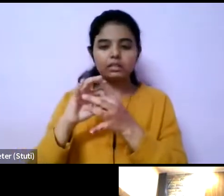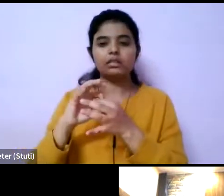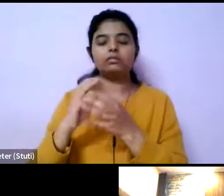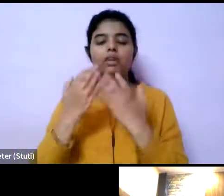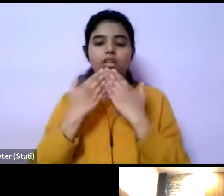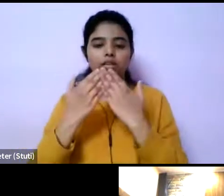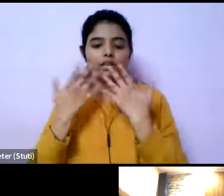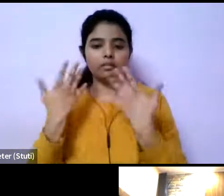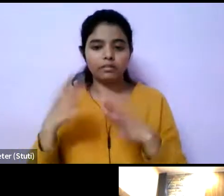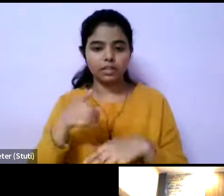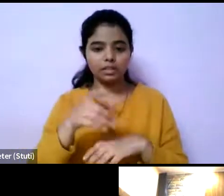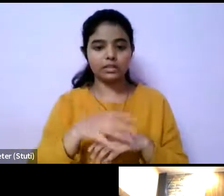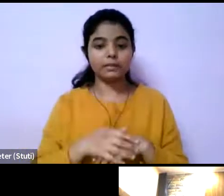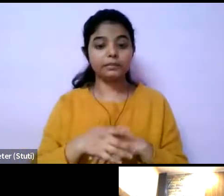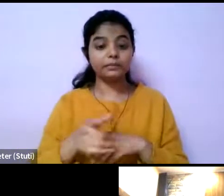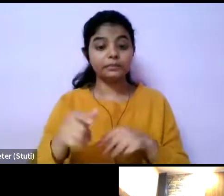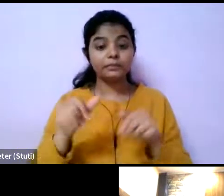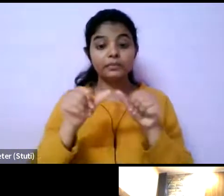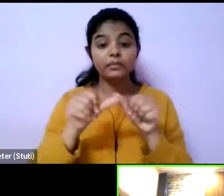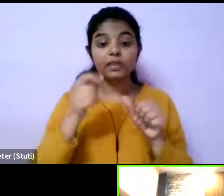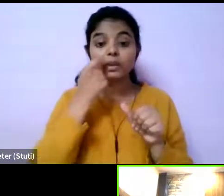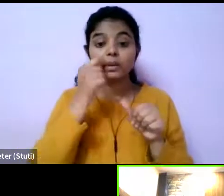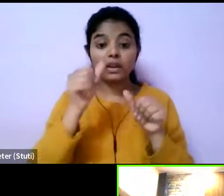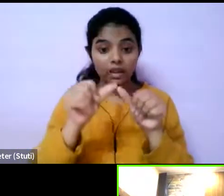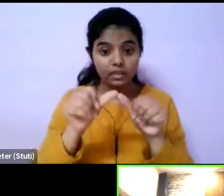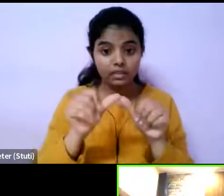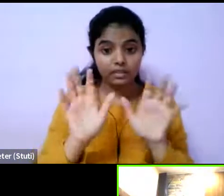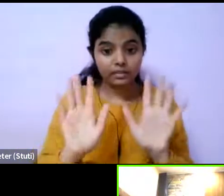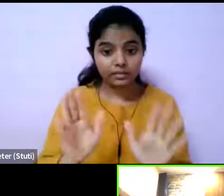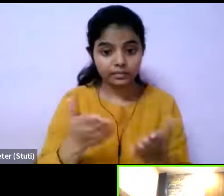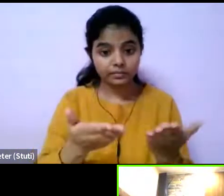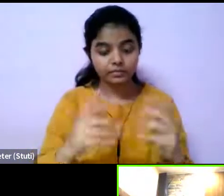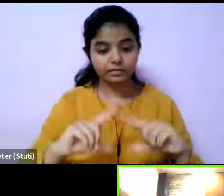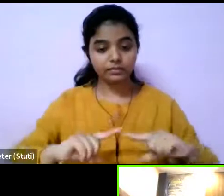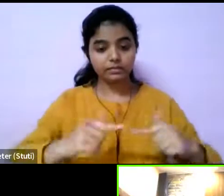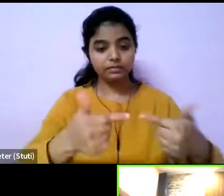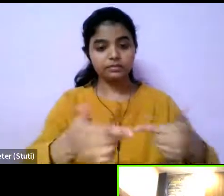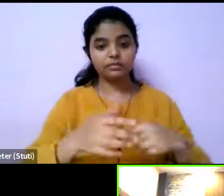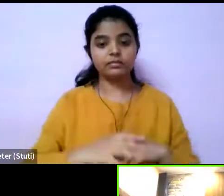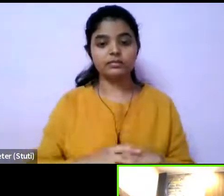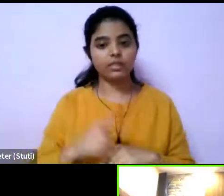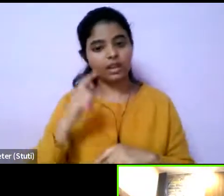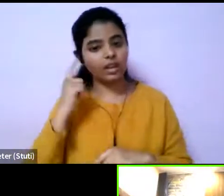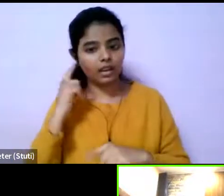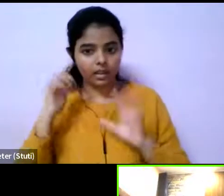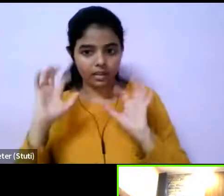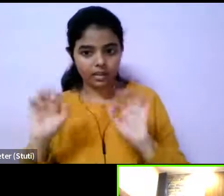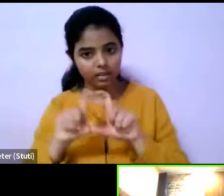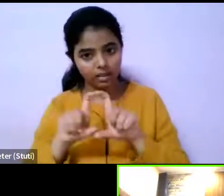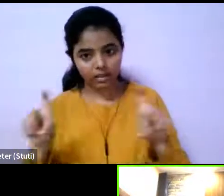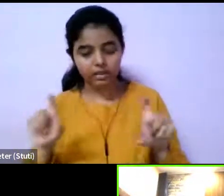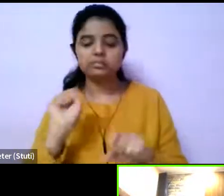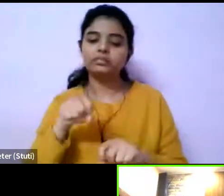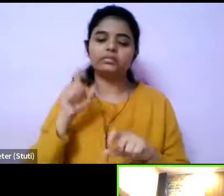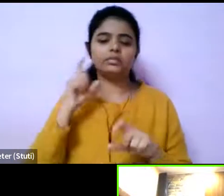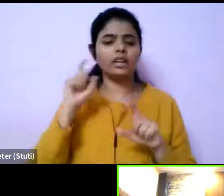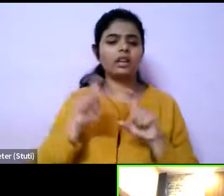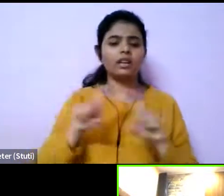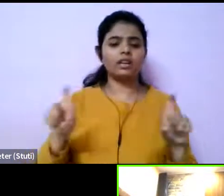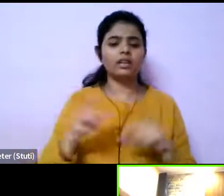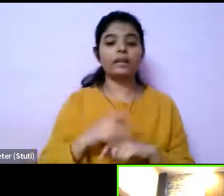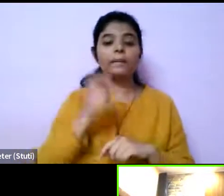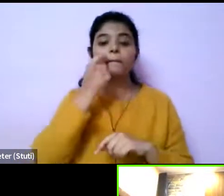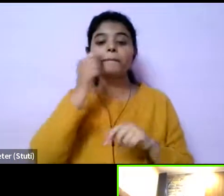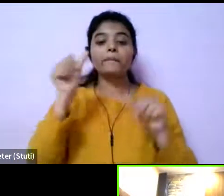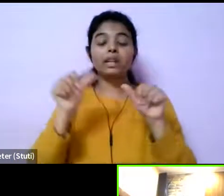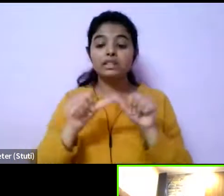Dr. Asijit, can you please take over? Yes, am I audible? Yes, you are. Right. So my paper is titled